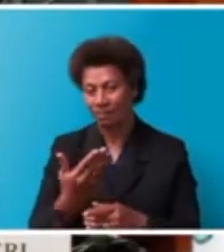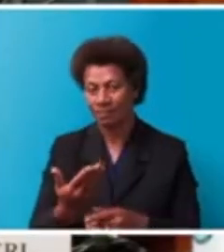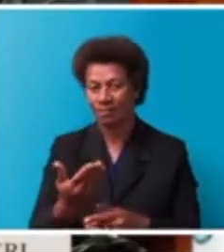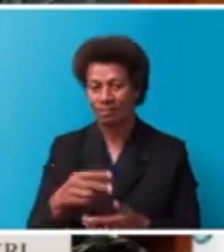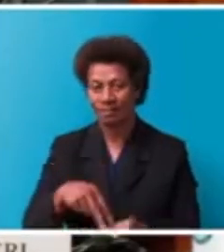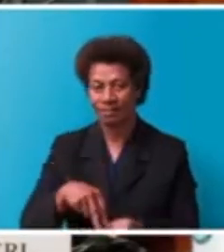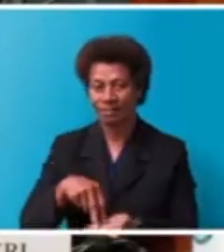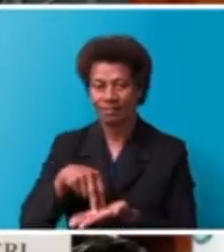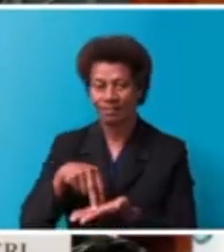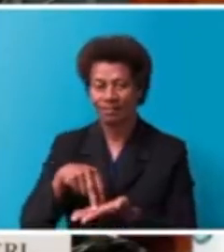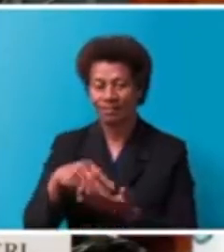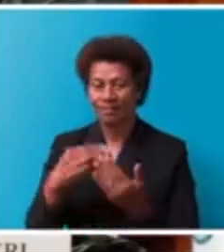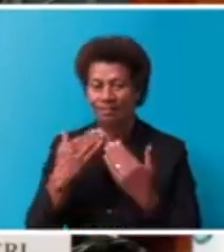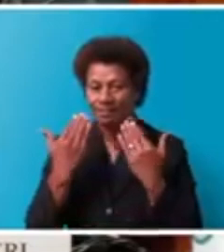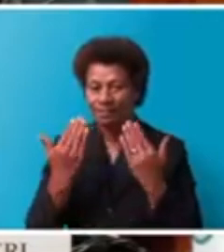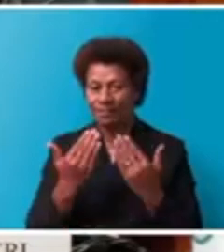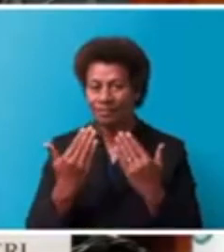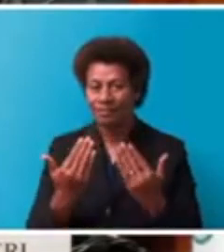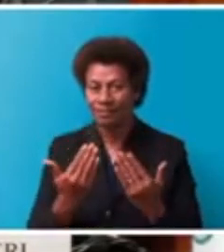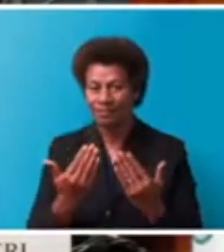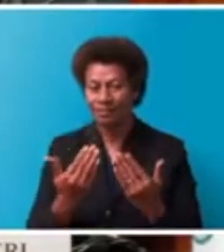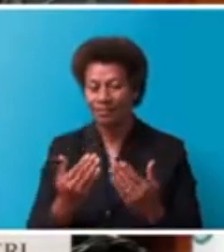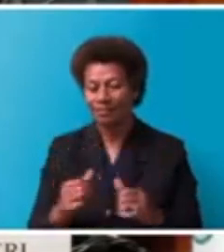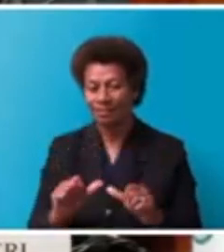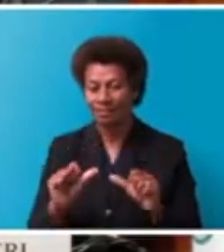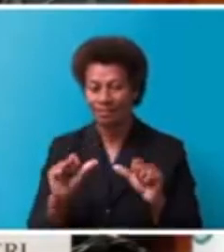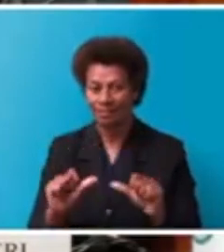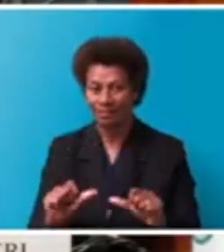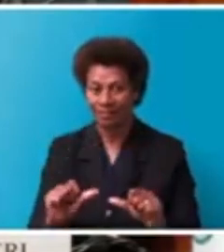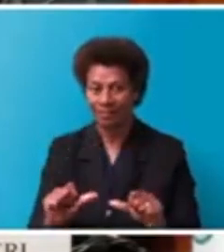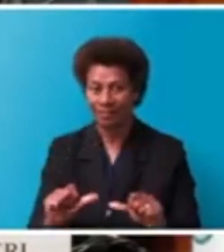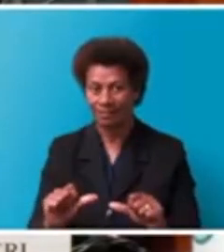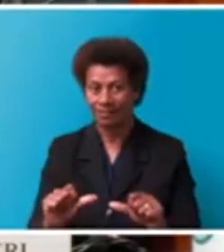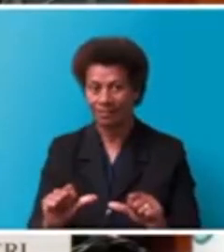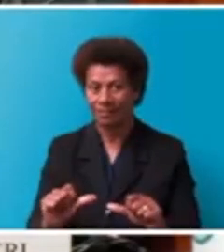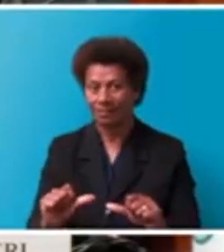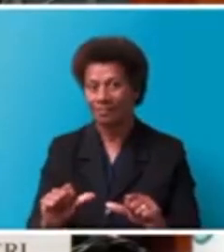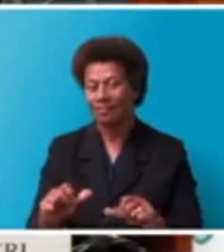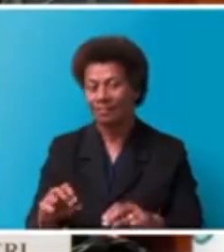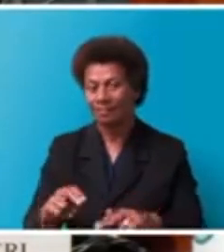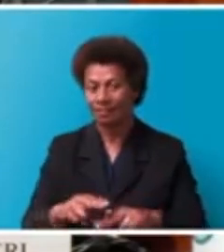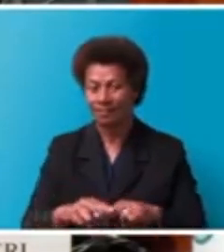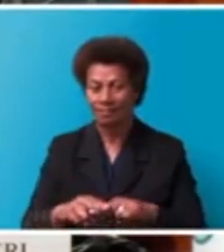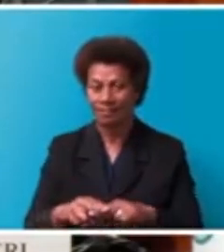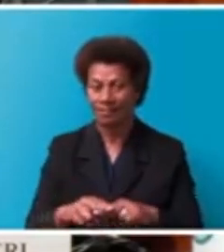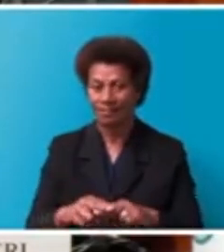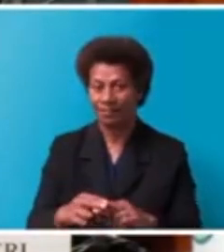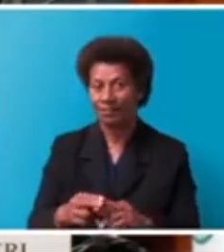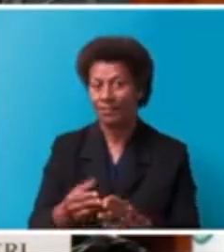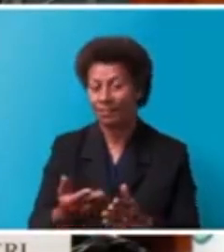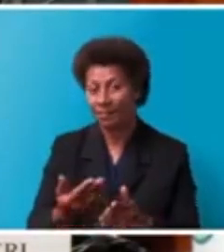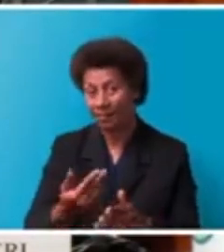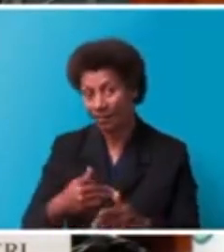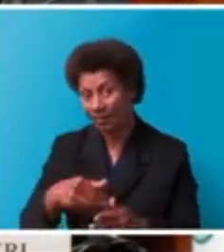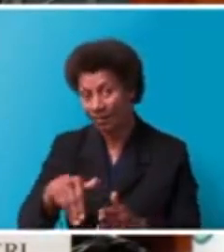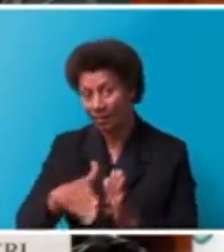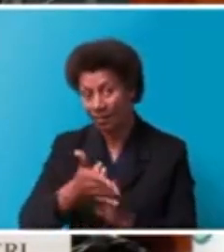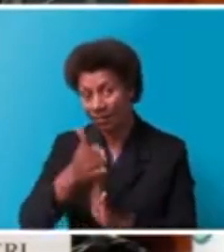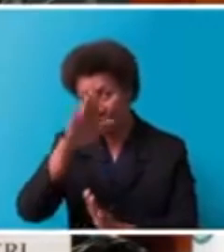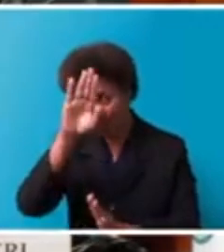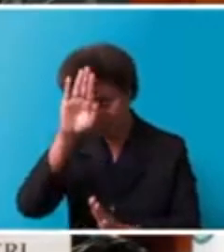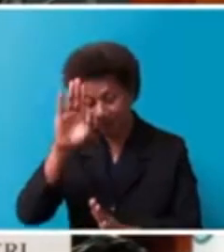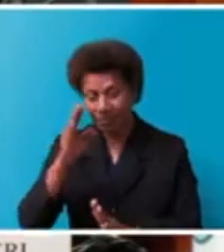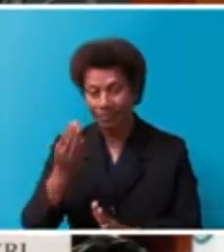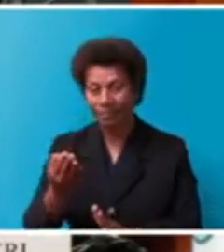appreciation to His Excellency the President of Fiji and my High Chief, Ratu Nengama Tawakidalati